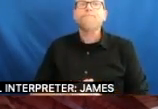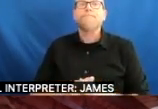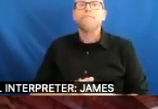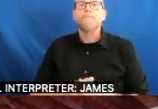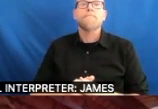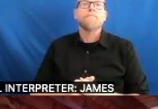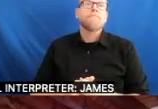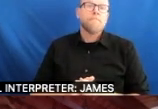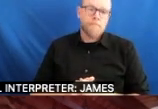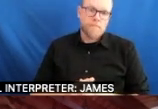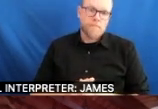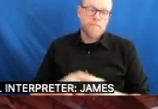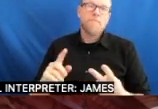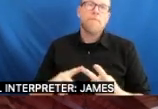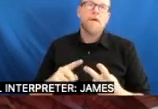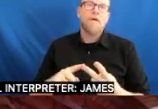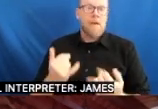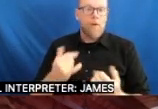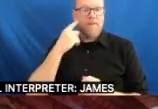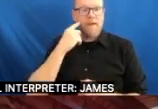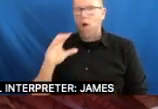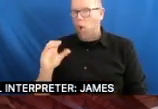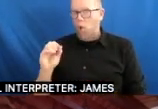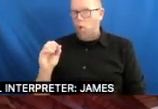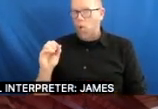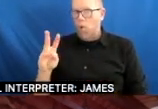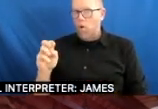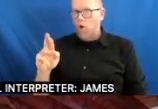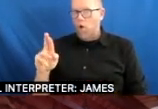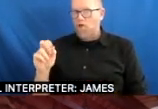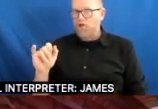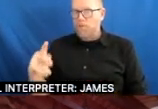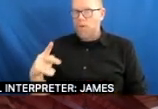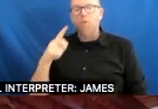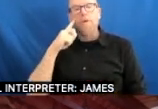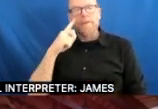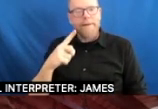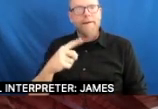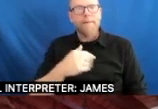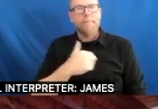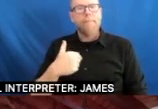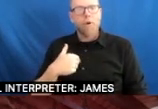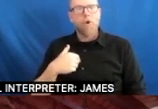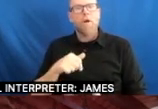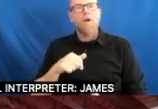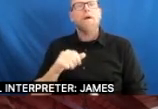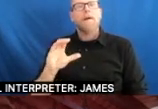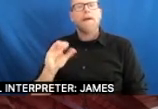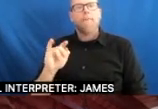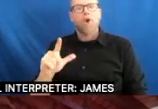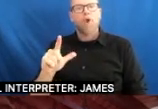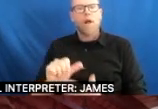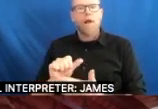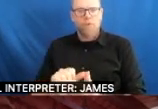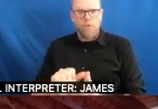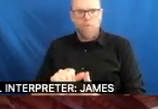thinking about cooperative ownership, we can think about member capital accounts. So a member capital account is